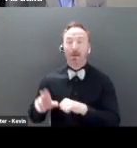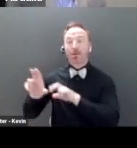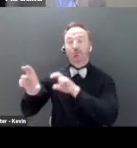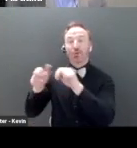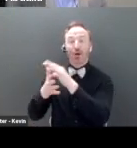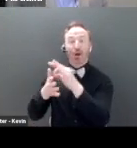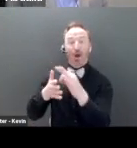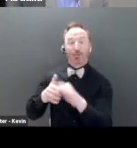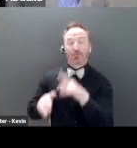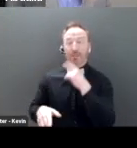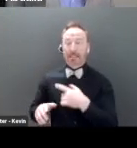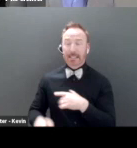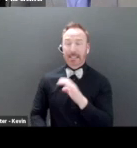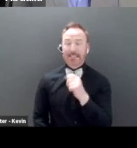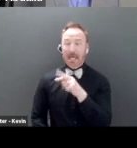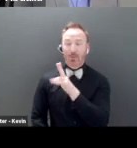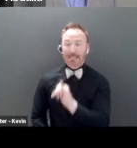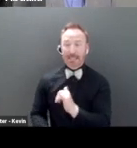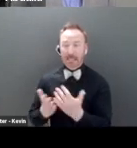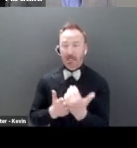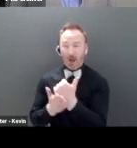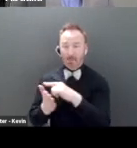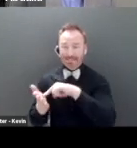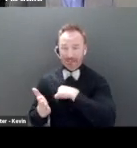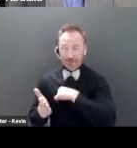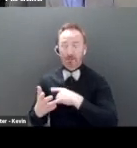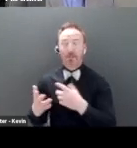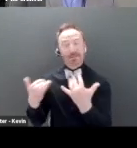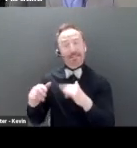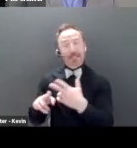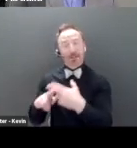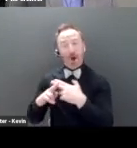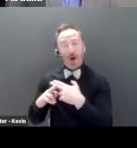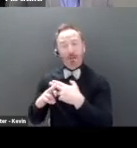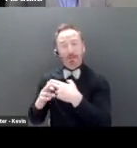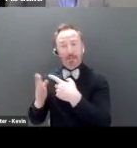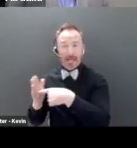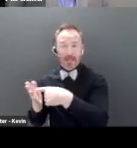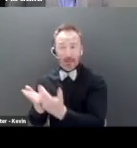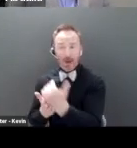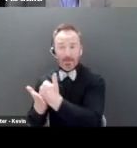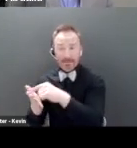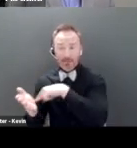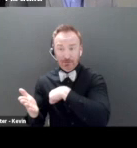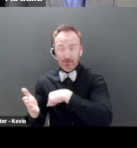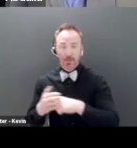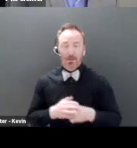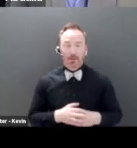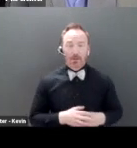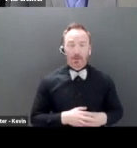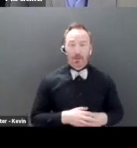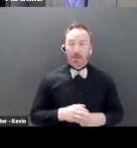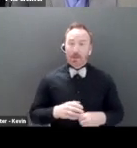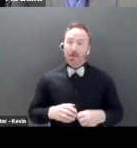equity compensation. It is still compensation nonetheless. Therefore, it's likely